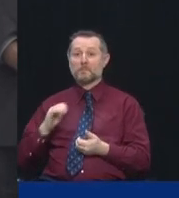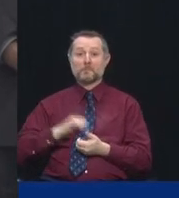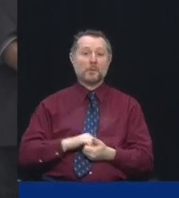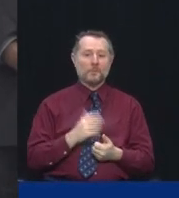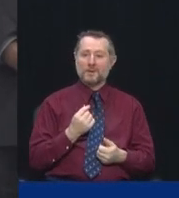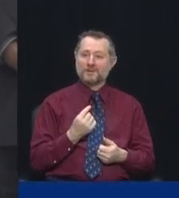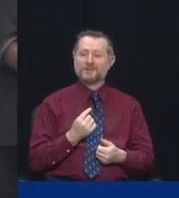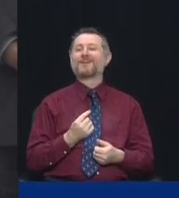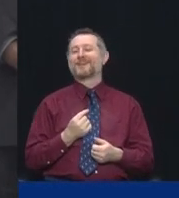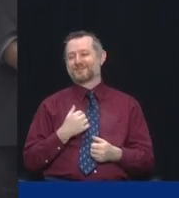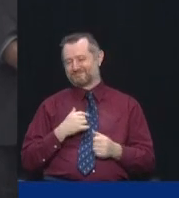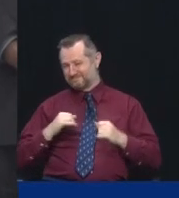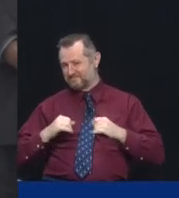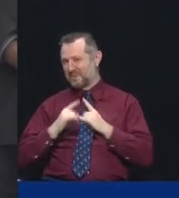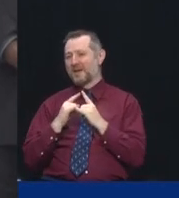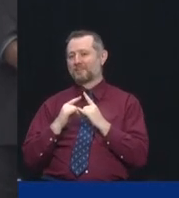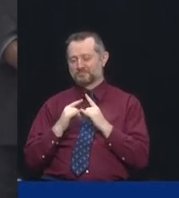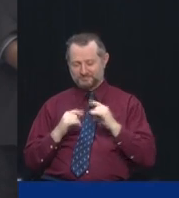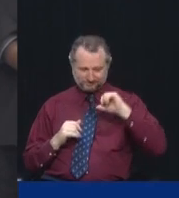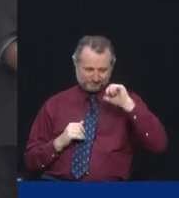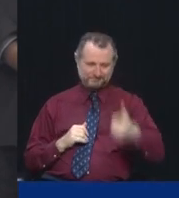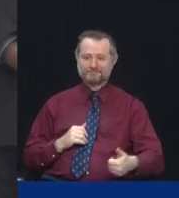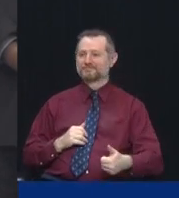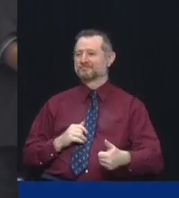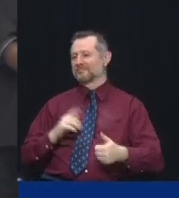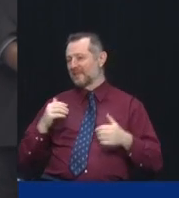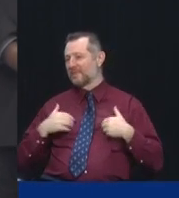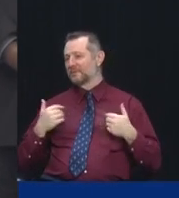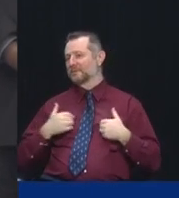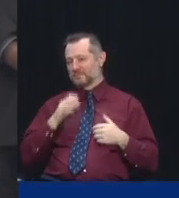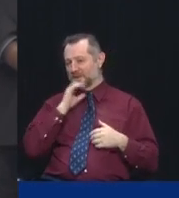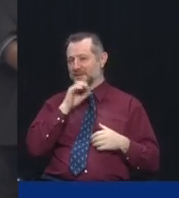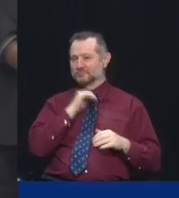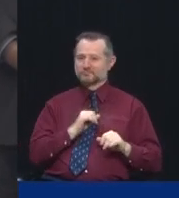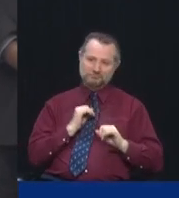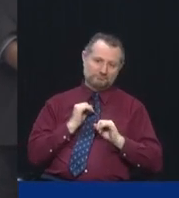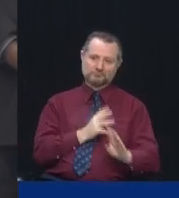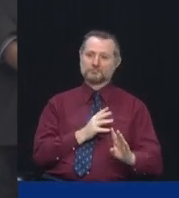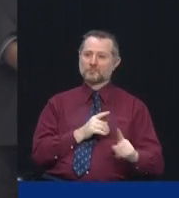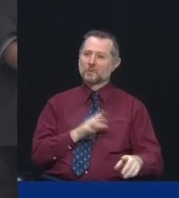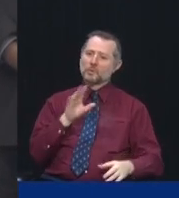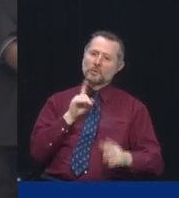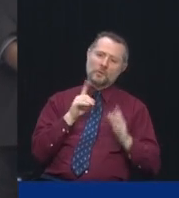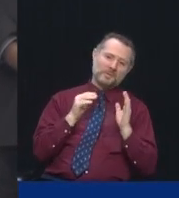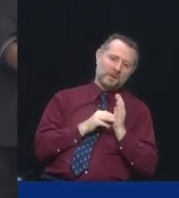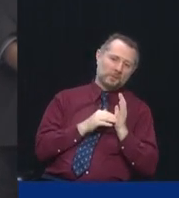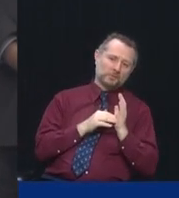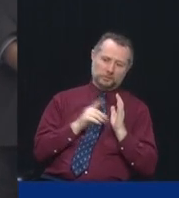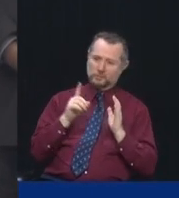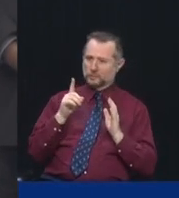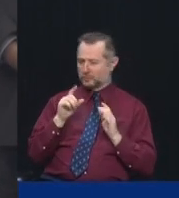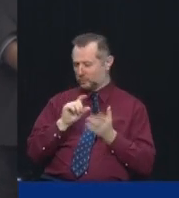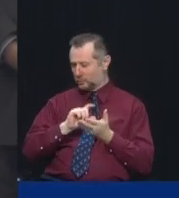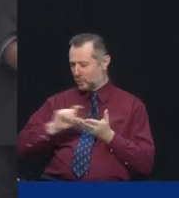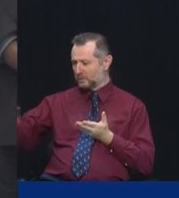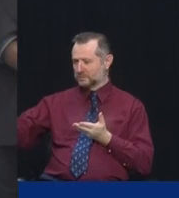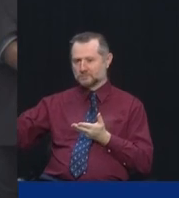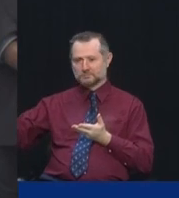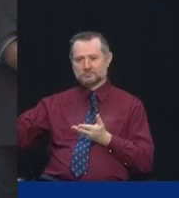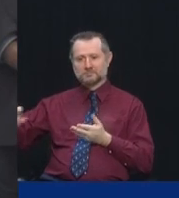for our youth population. This pop-up brings 1,000 doses of the COVID vaccine into